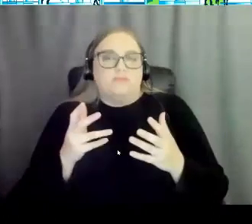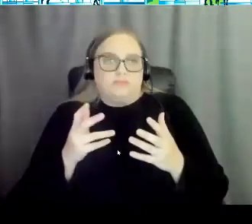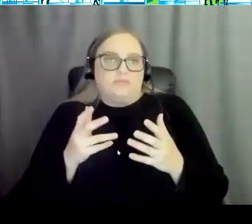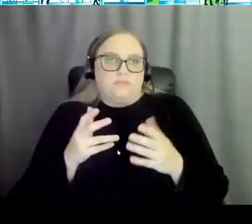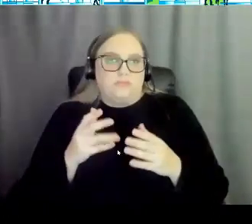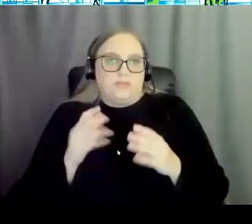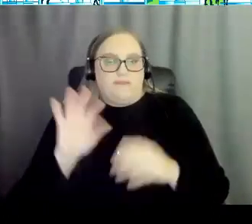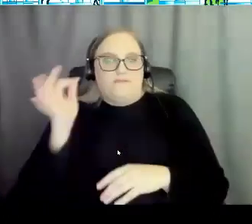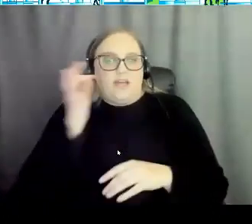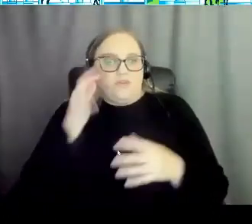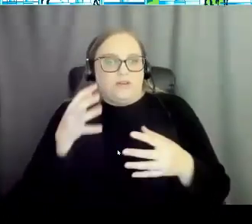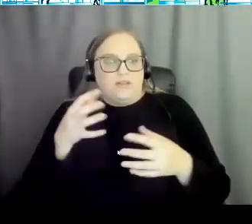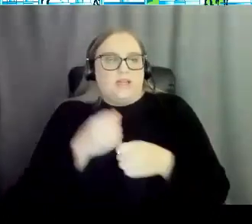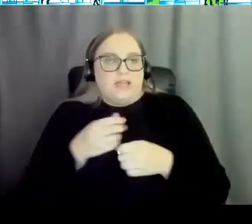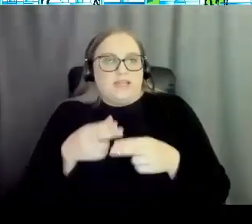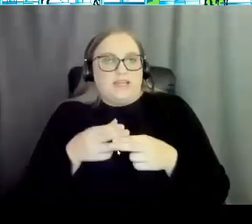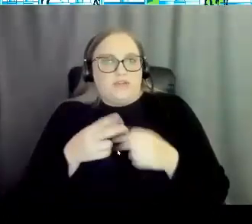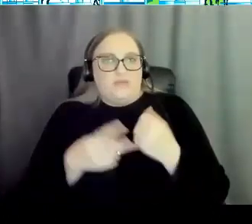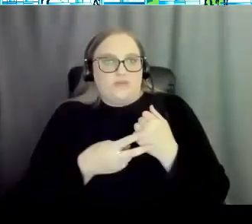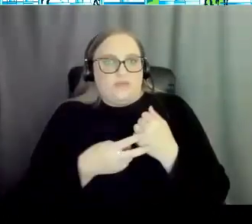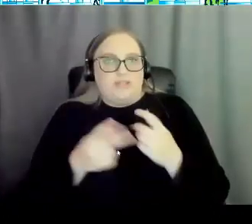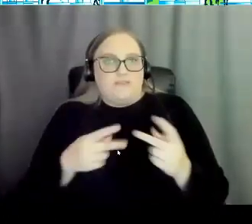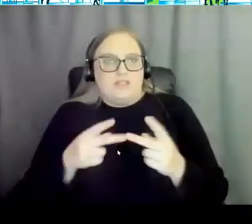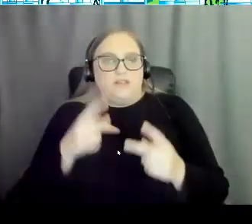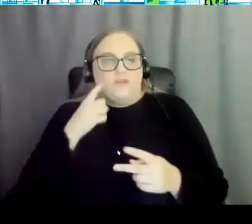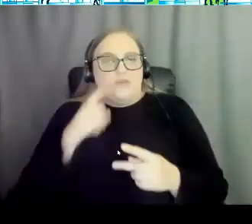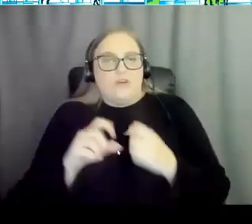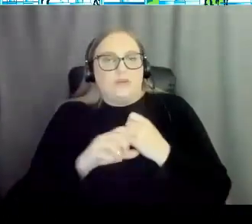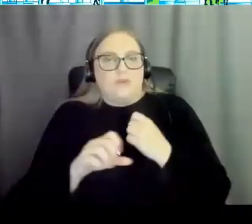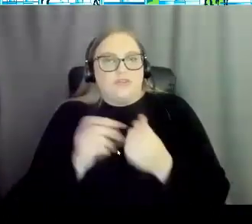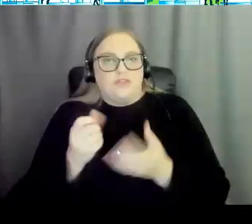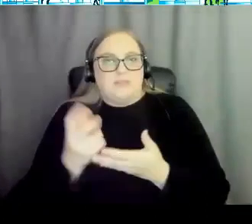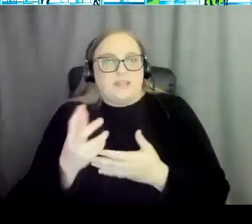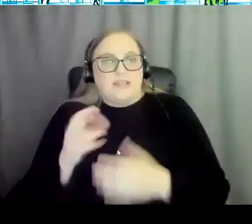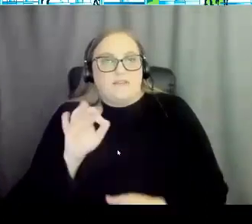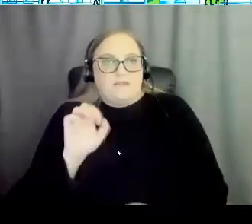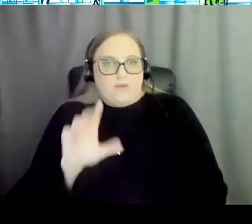federal consolidated interim storage facility for commercial spent nuclear fuel.